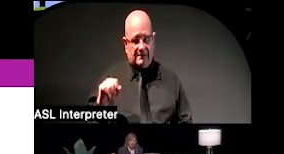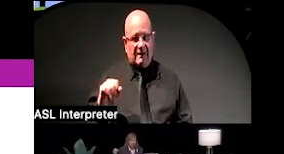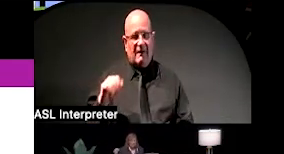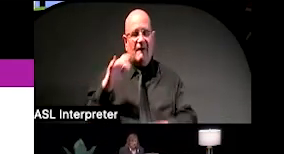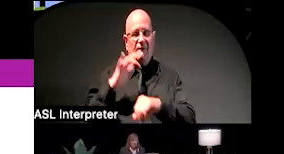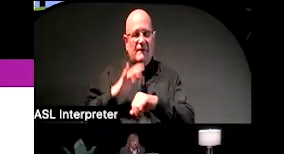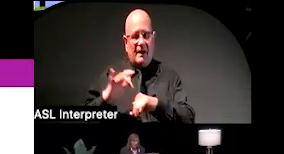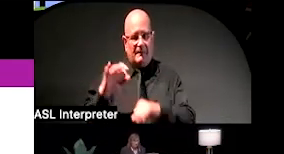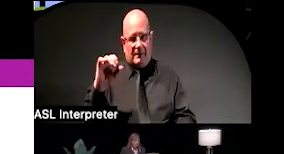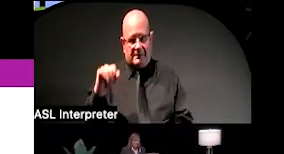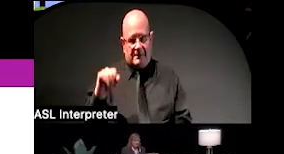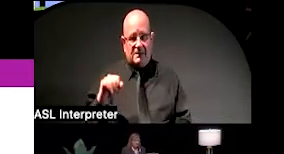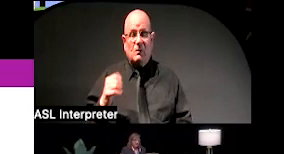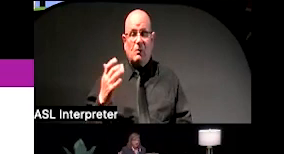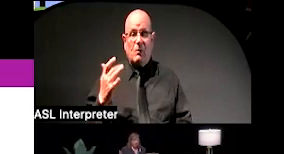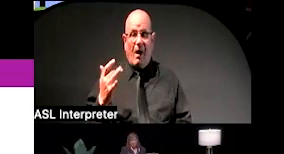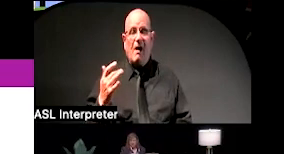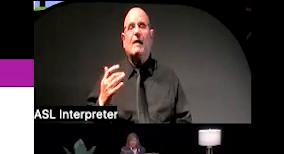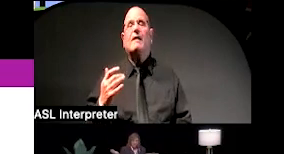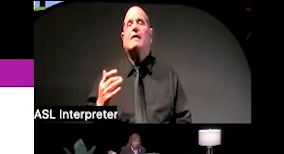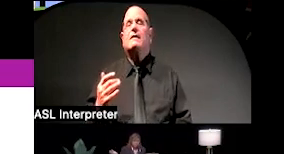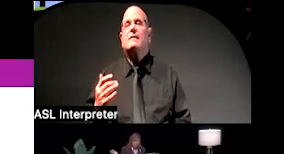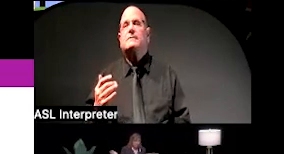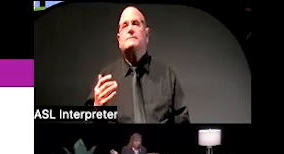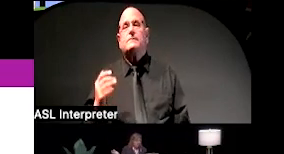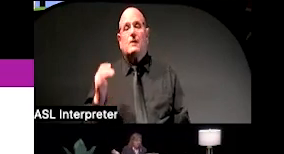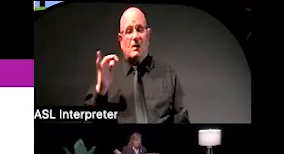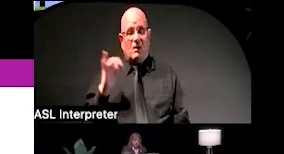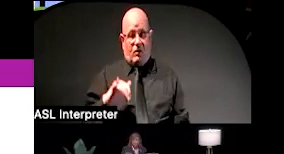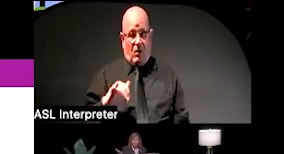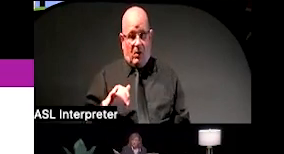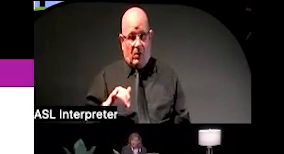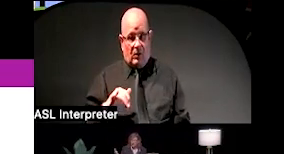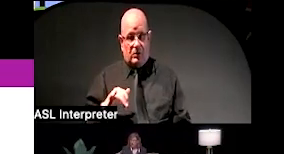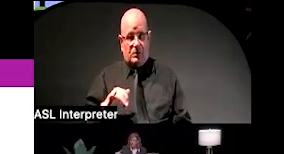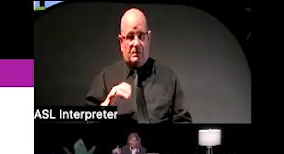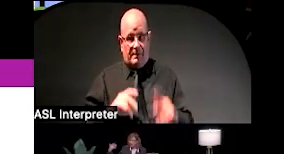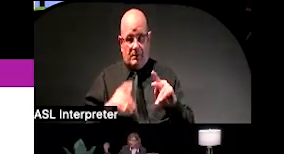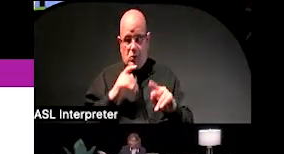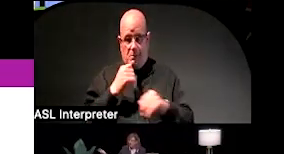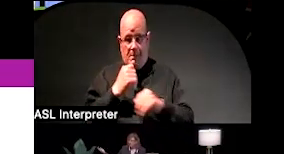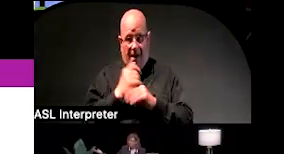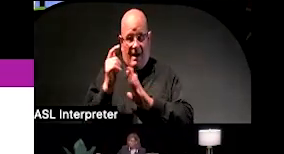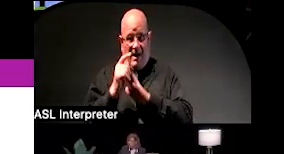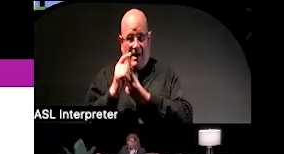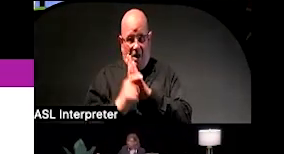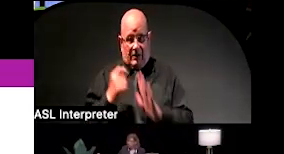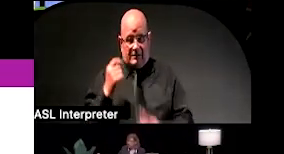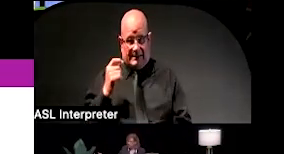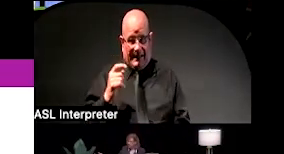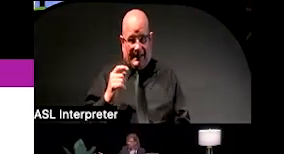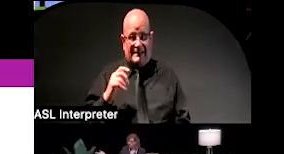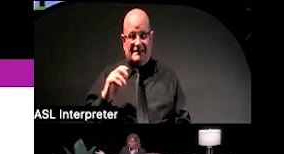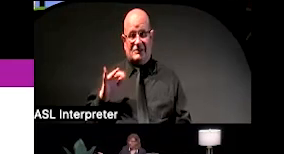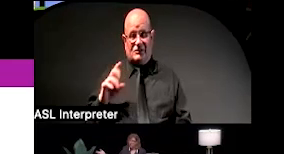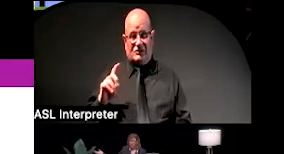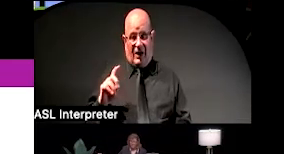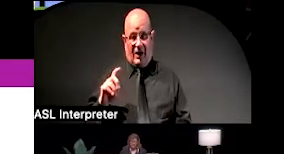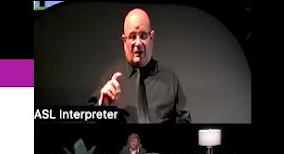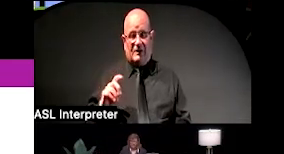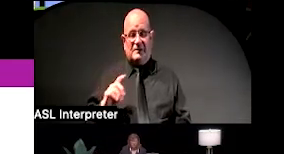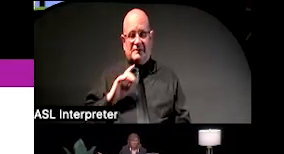available because those who make our laws understand that a child with a severe disability